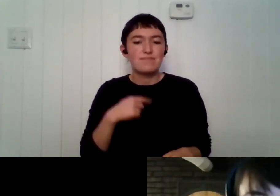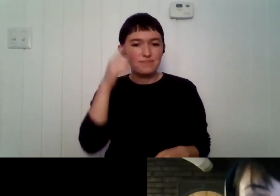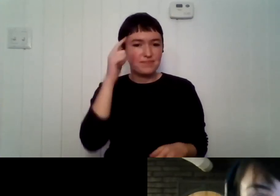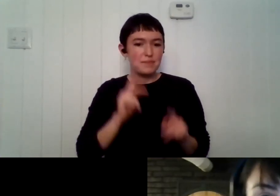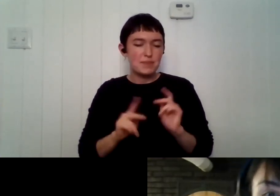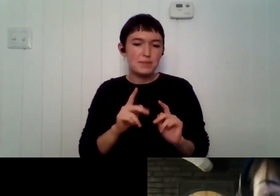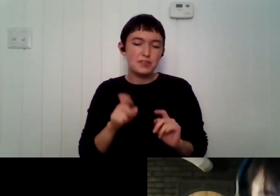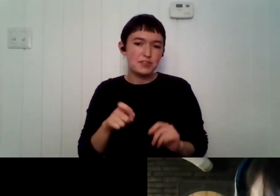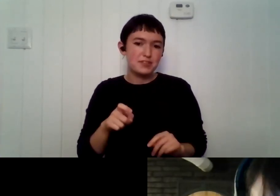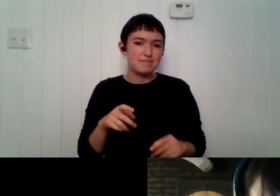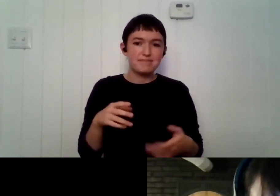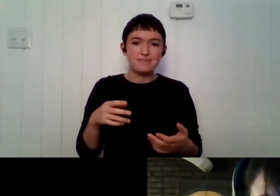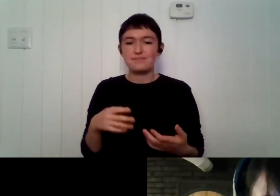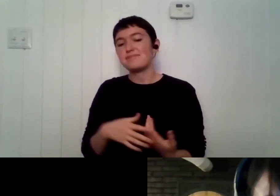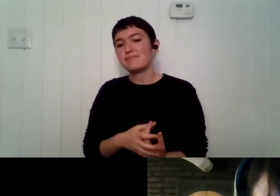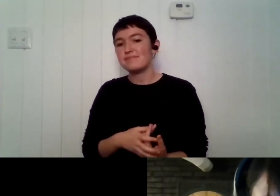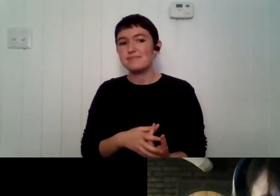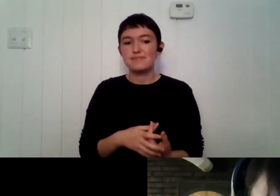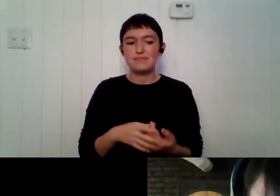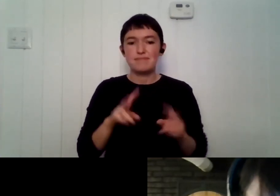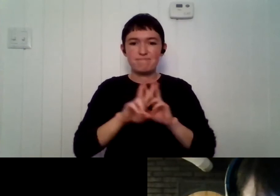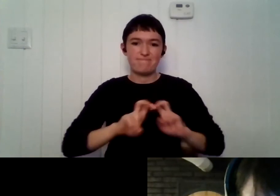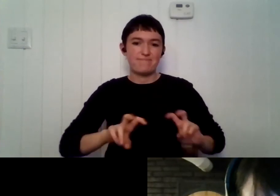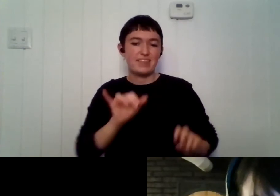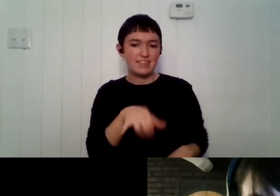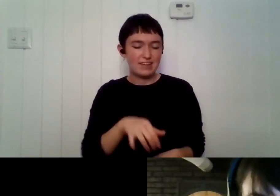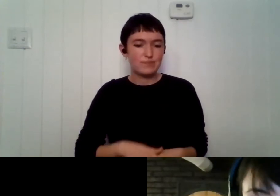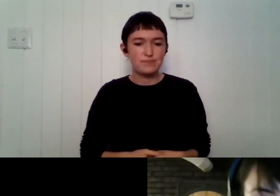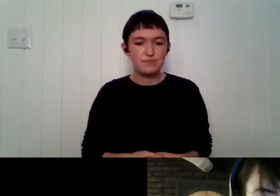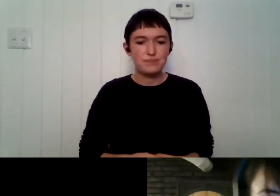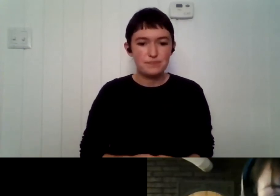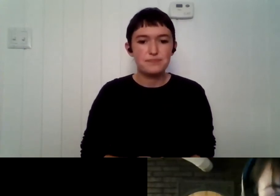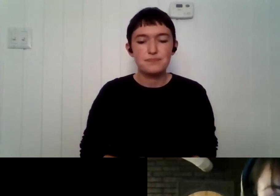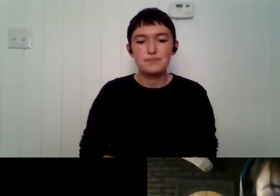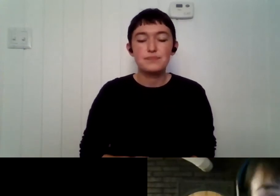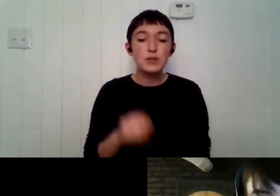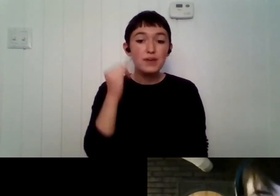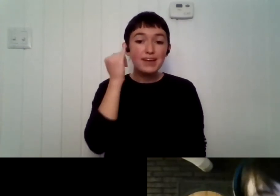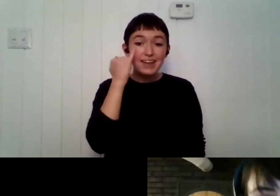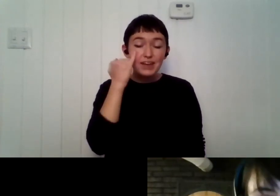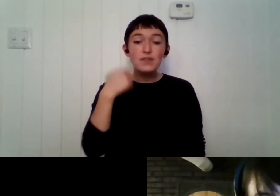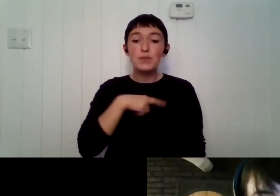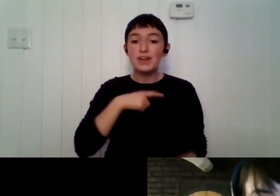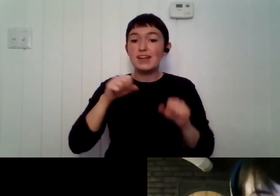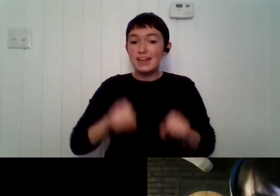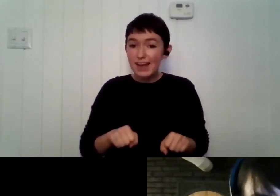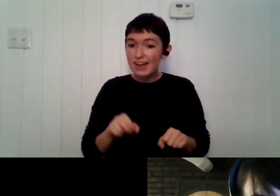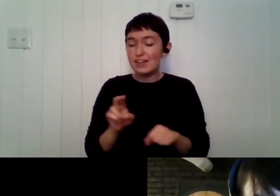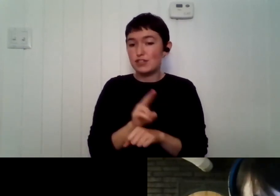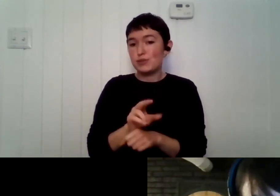and see. This could all lead to, if we can do this, if we can use AI